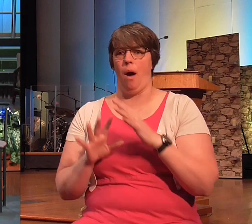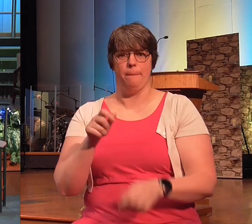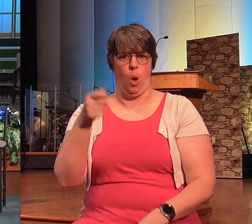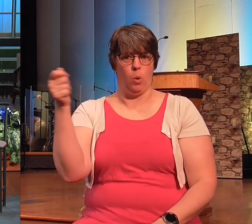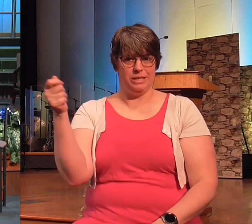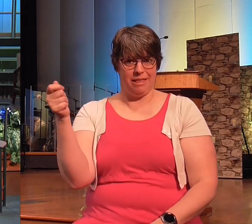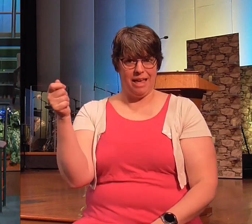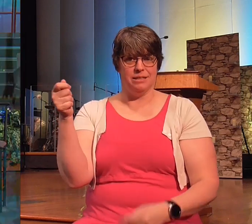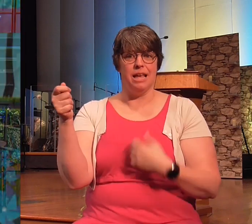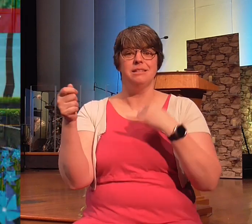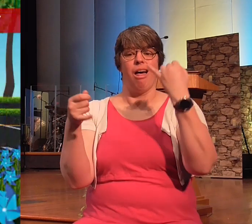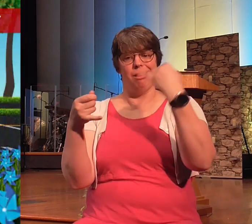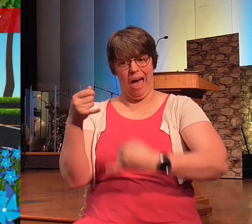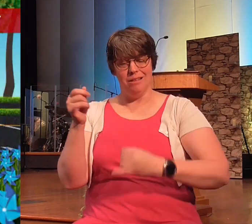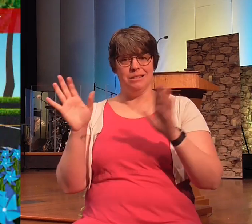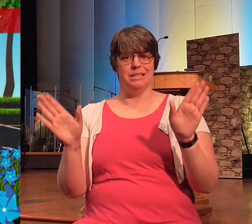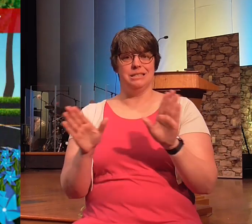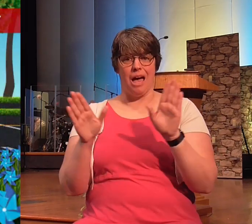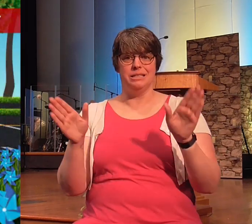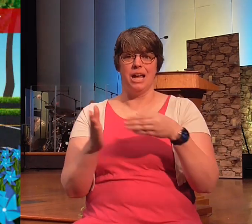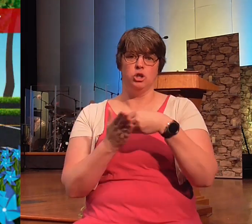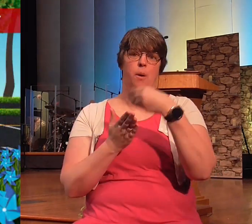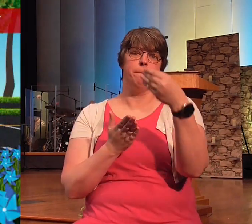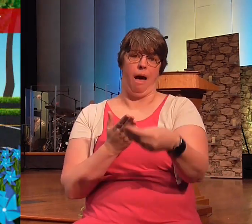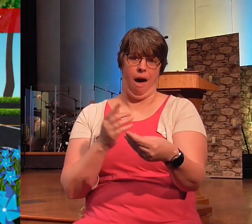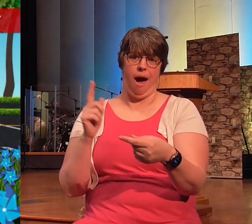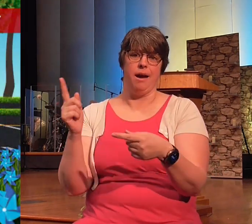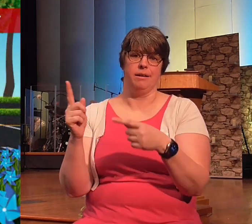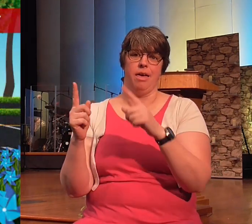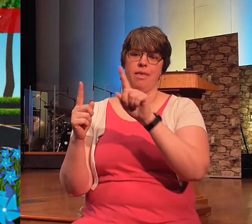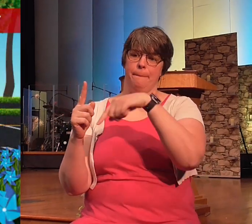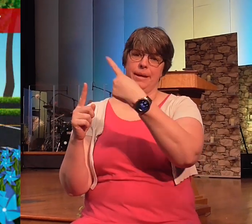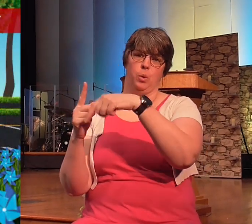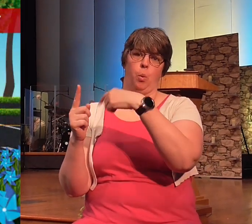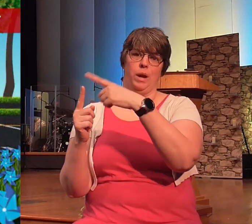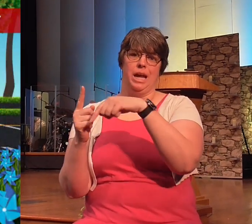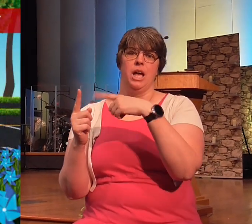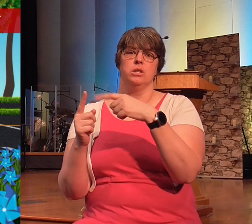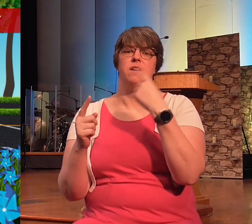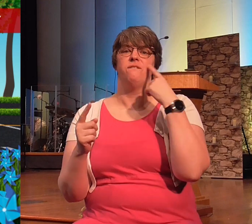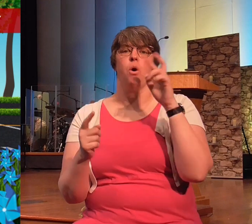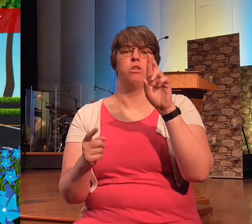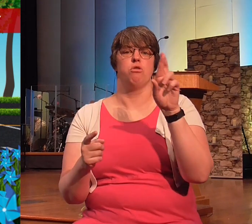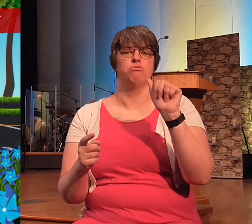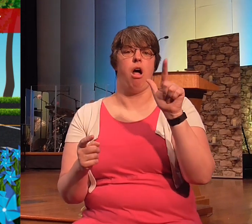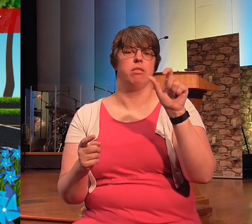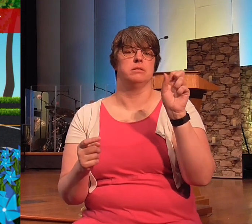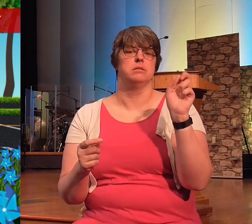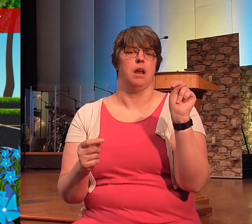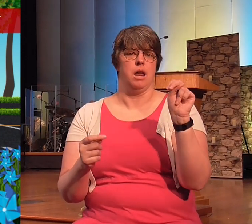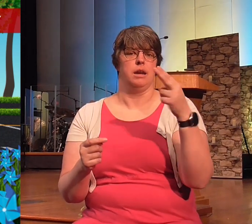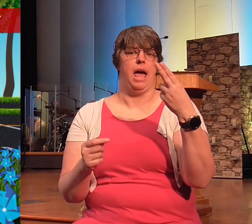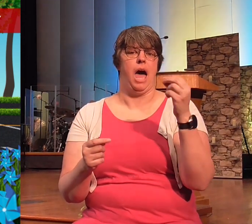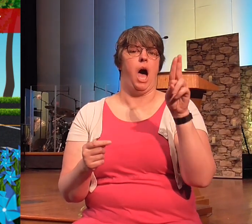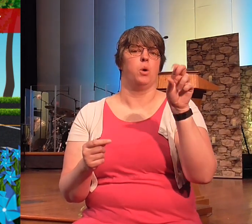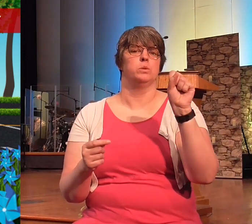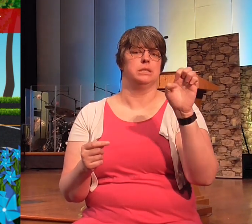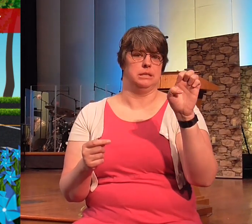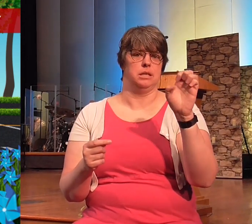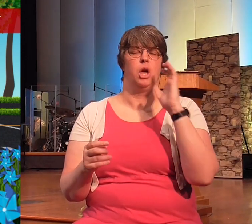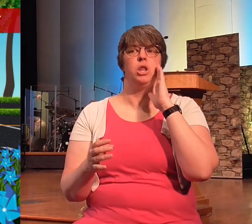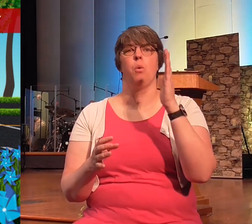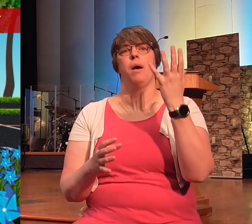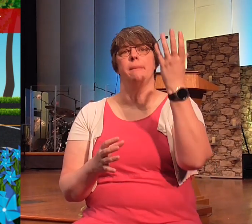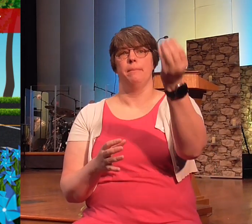pinwheel because it's the last Sunday to purchase a pinwheel on behalf of the Ralston House, and we'll be placing them out in our green area by